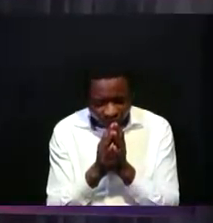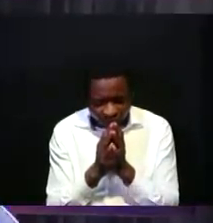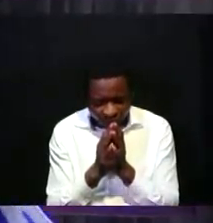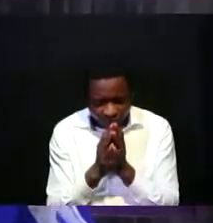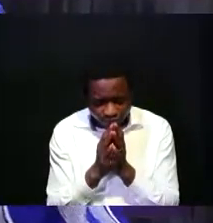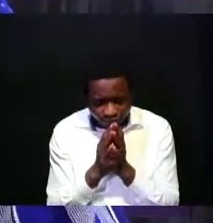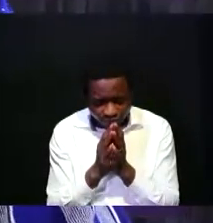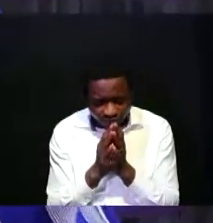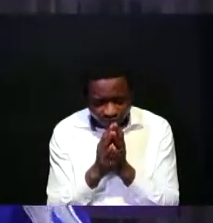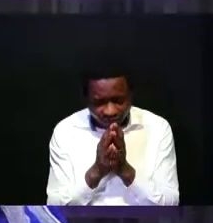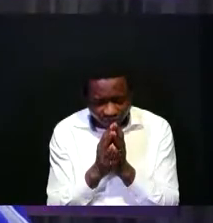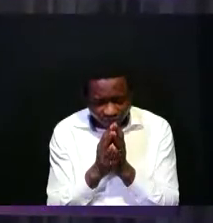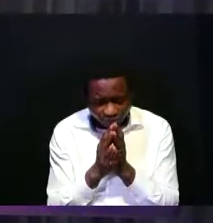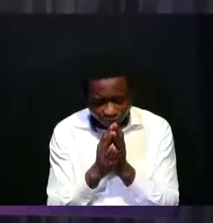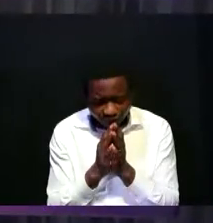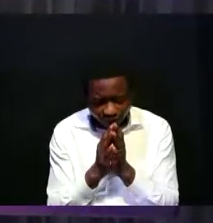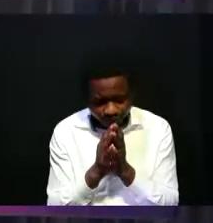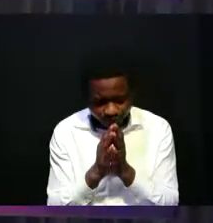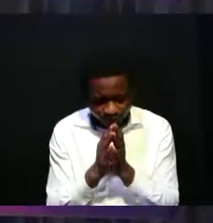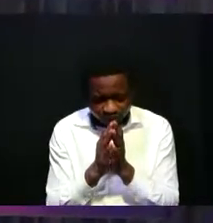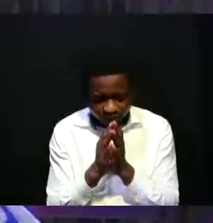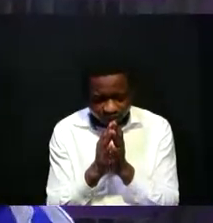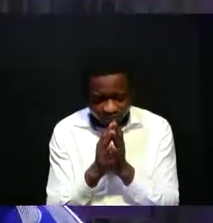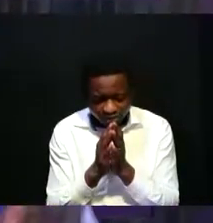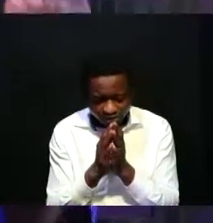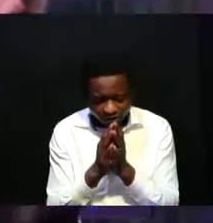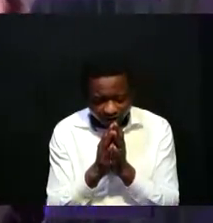and breaking marriages, Lord.